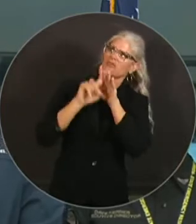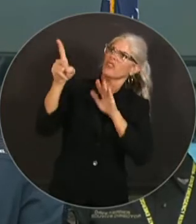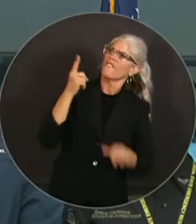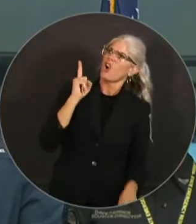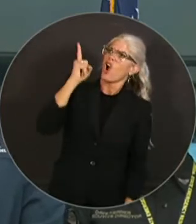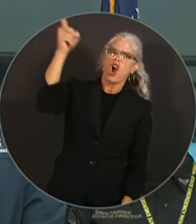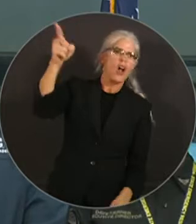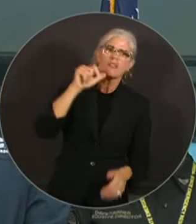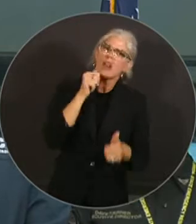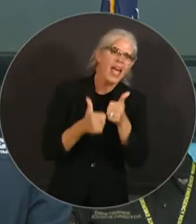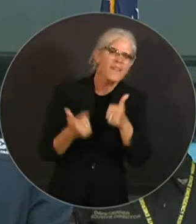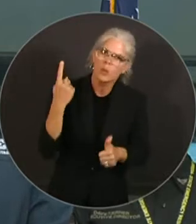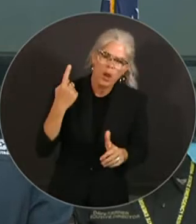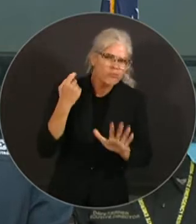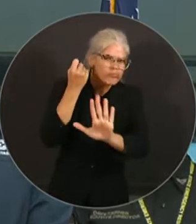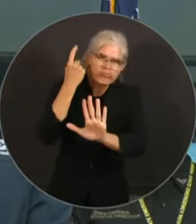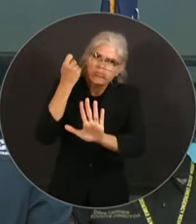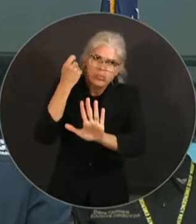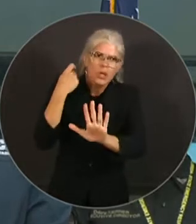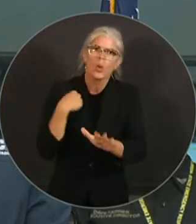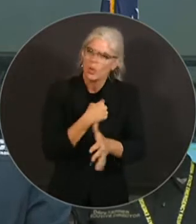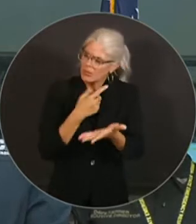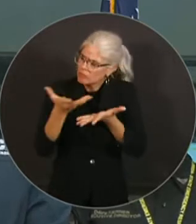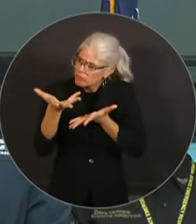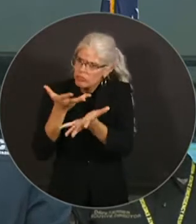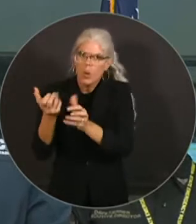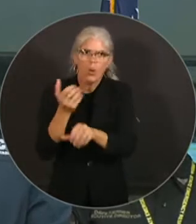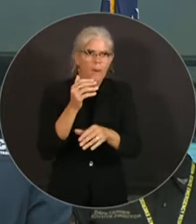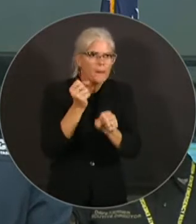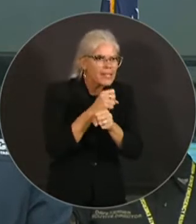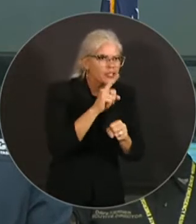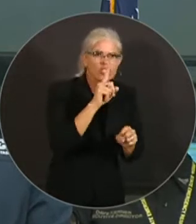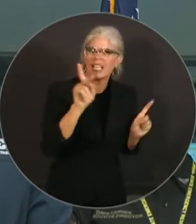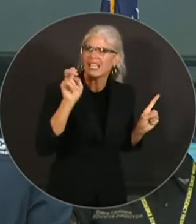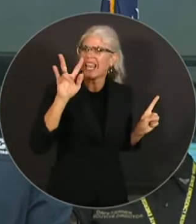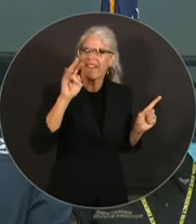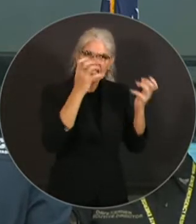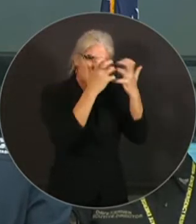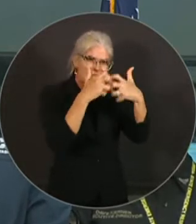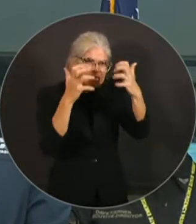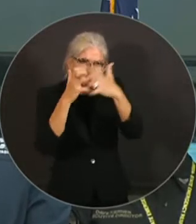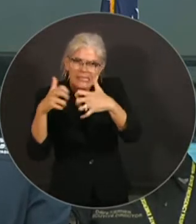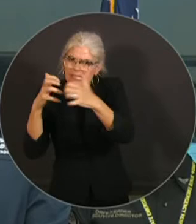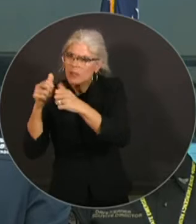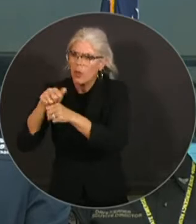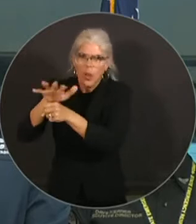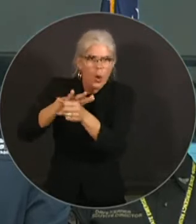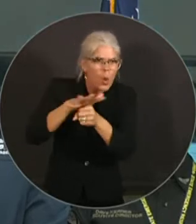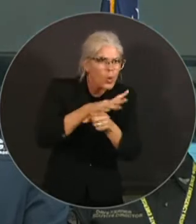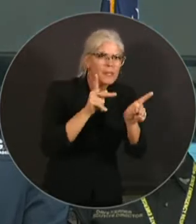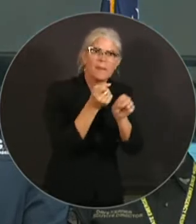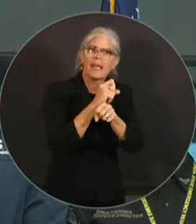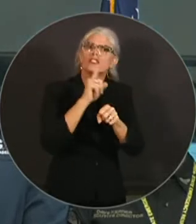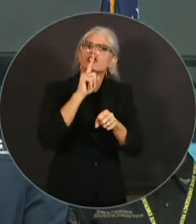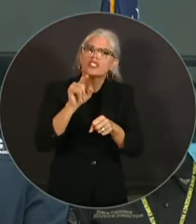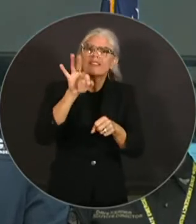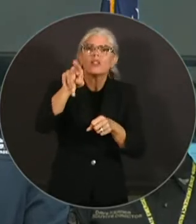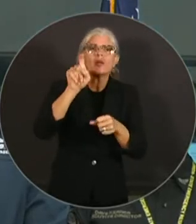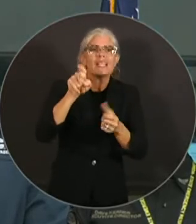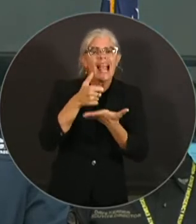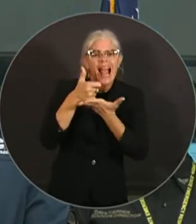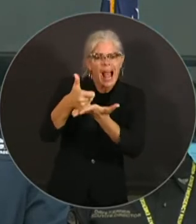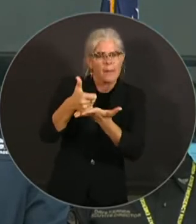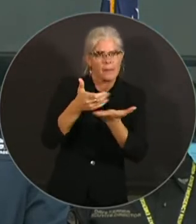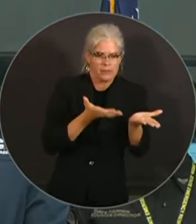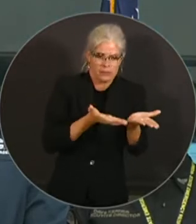right now. We understand that. So we're working on, and I know Kevin has worked with localities when they've requested for additional transportation support. But